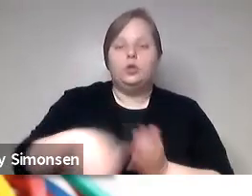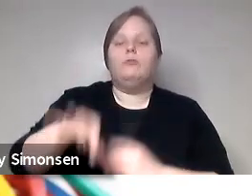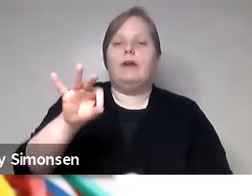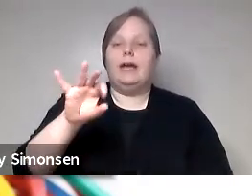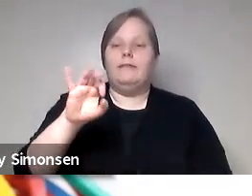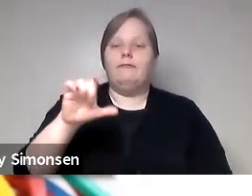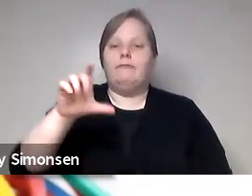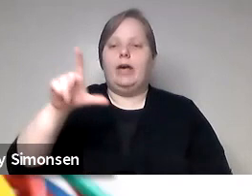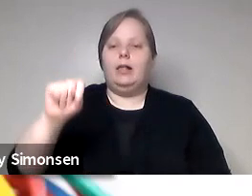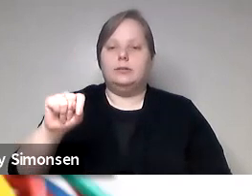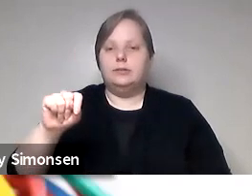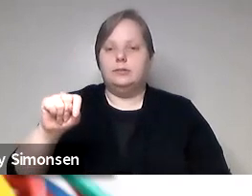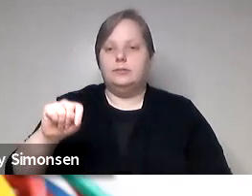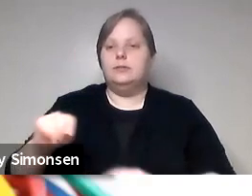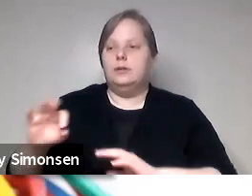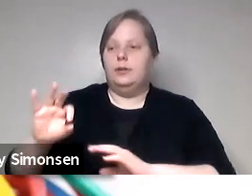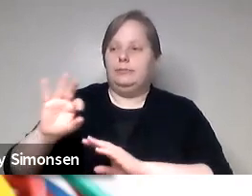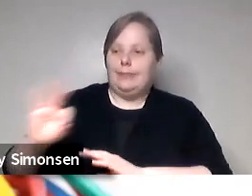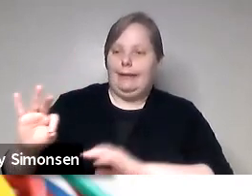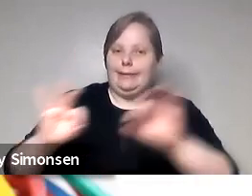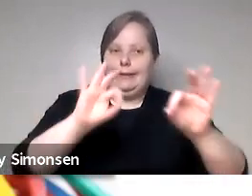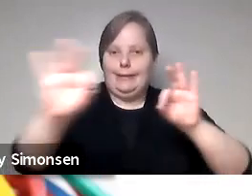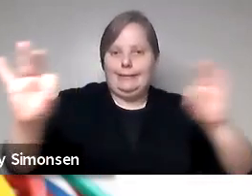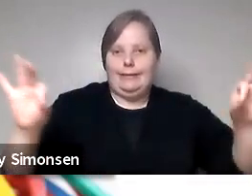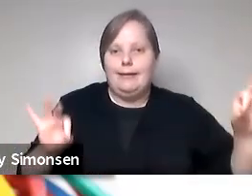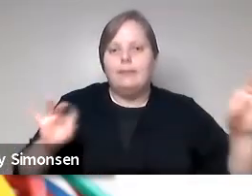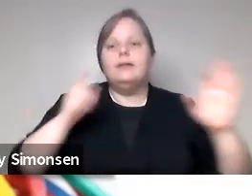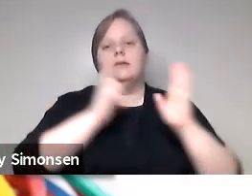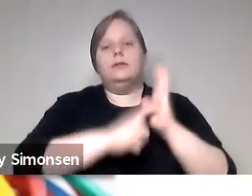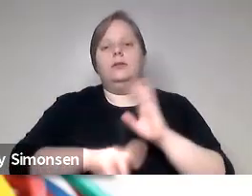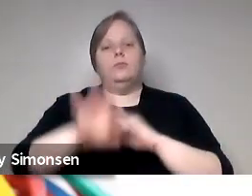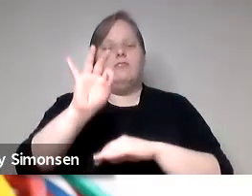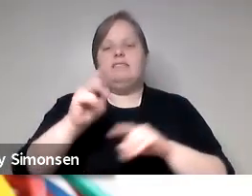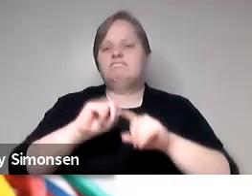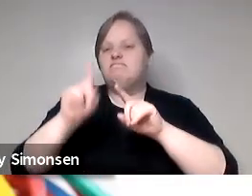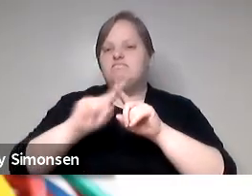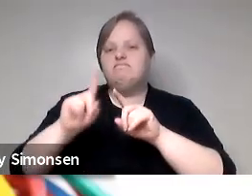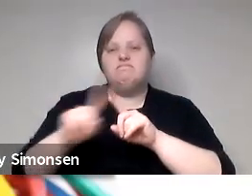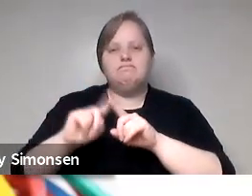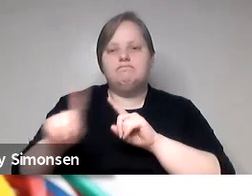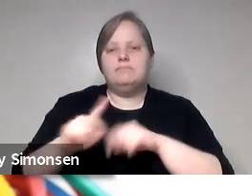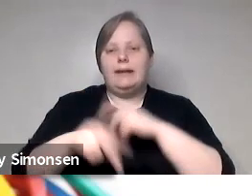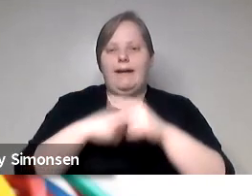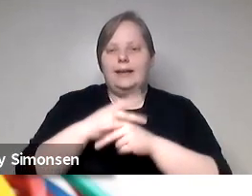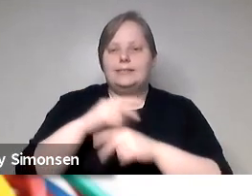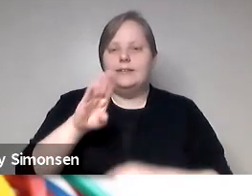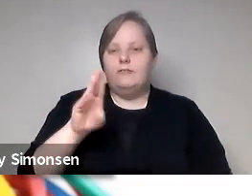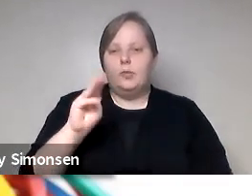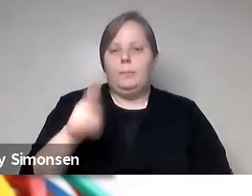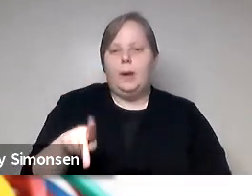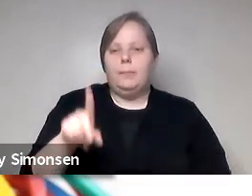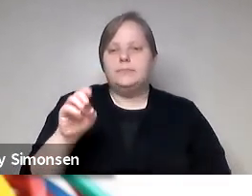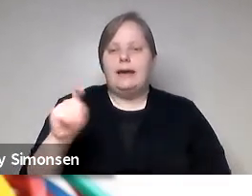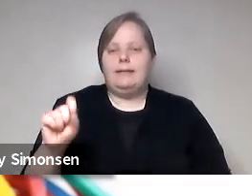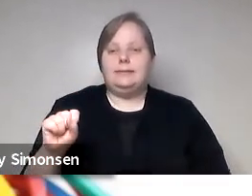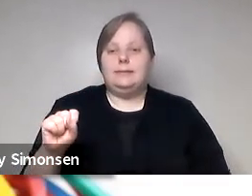bump dots, you would find plastic, a variety of different types of bump dots.